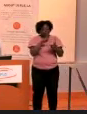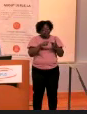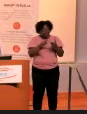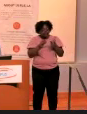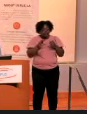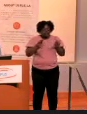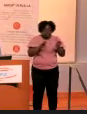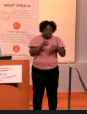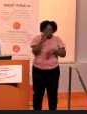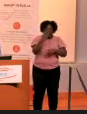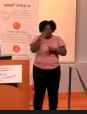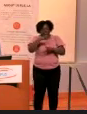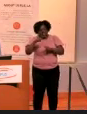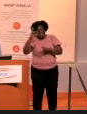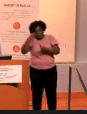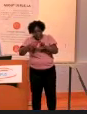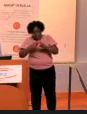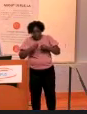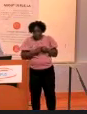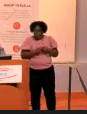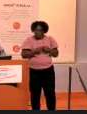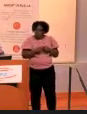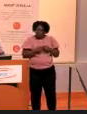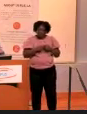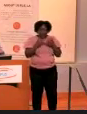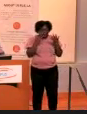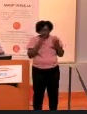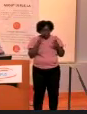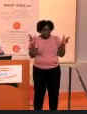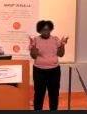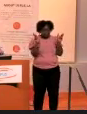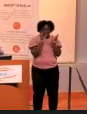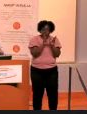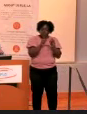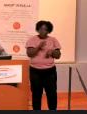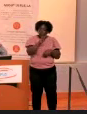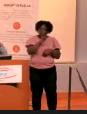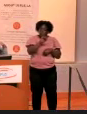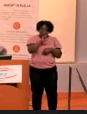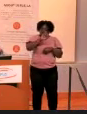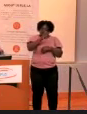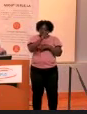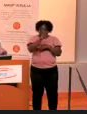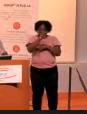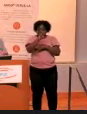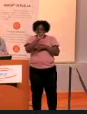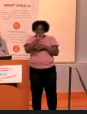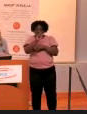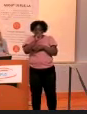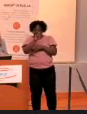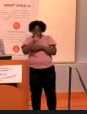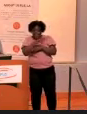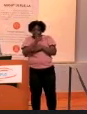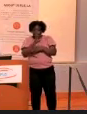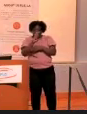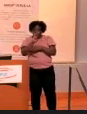for 3 to 6 months and use the combination of mycophenolate and belimumab as more the maintenance therapy.